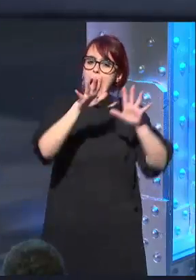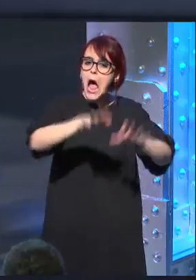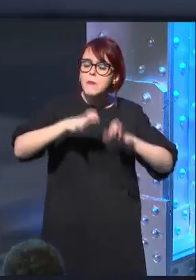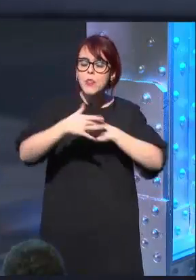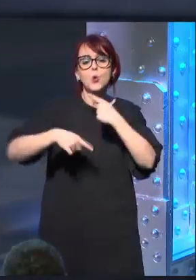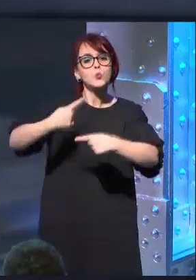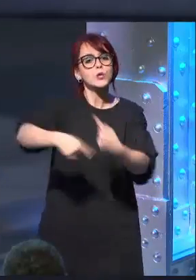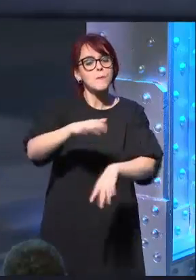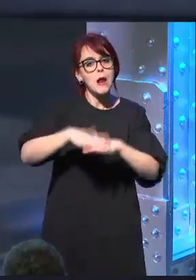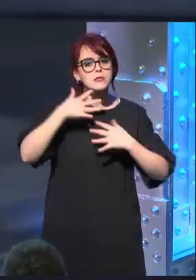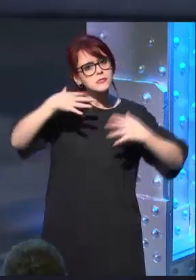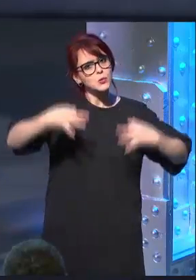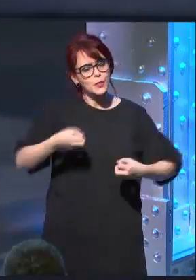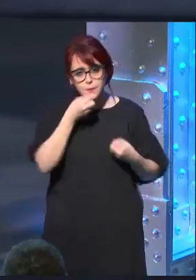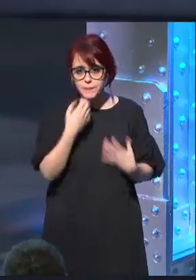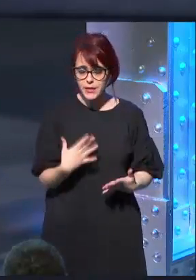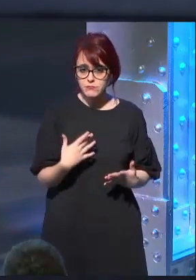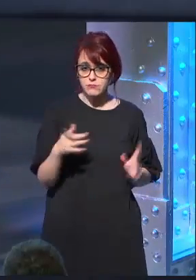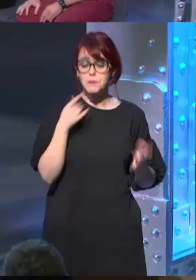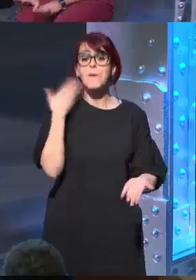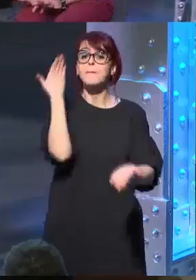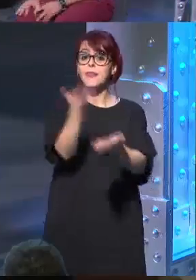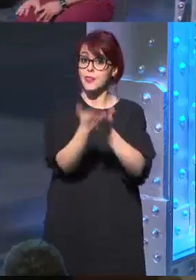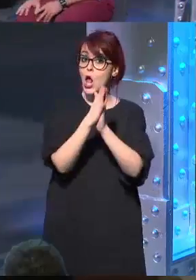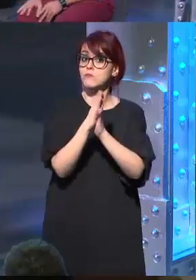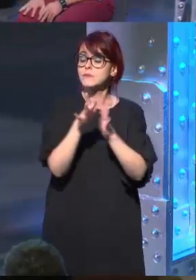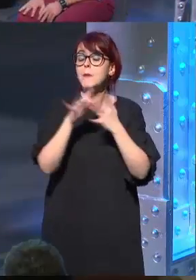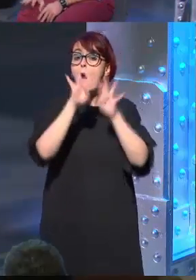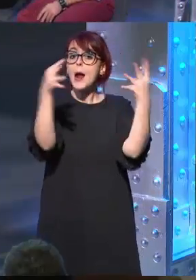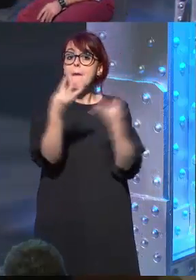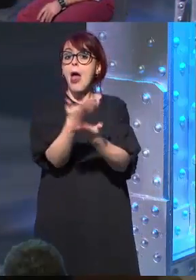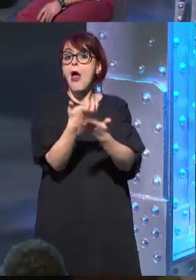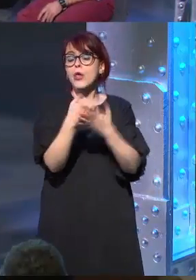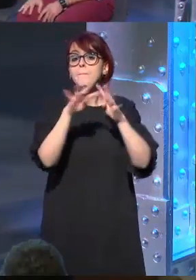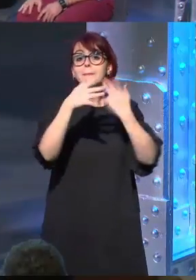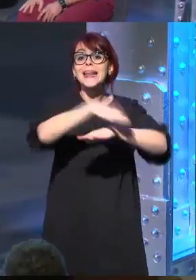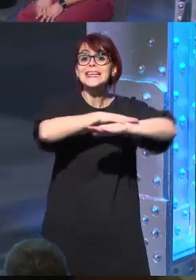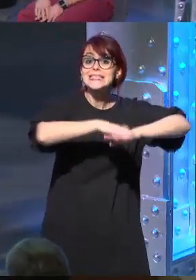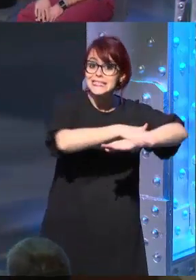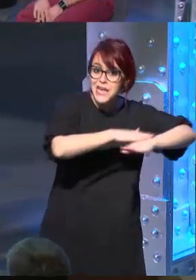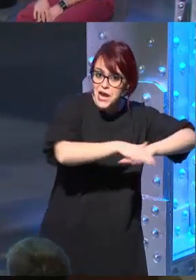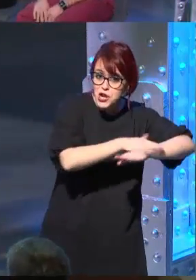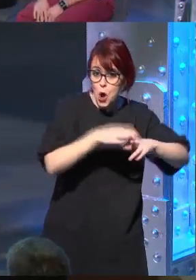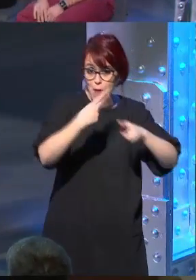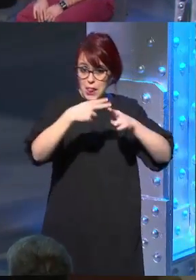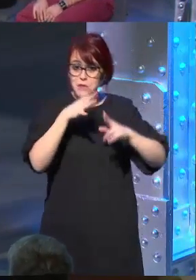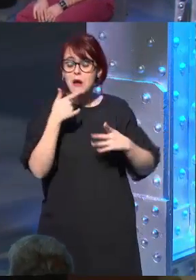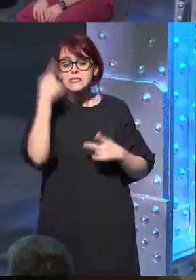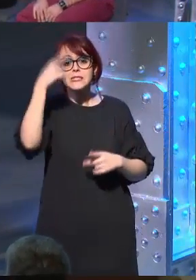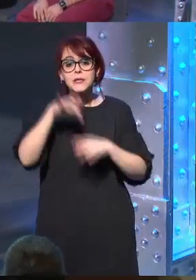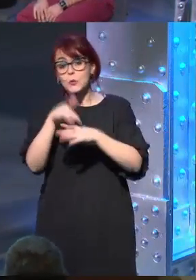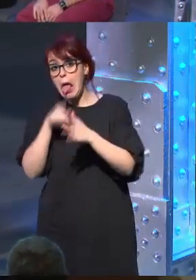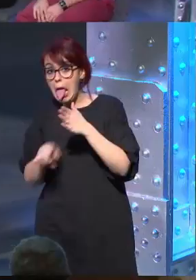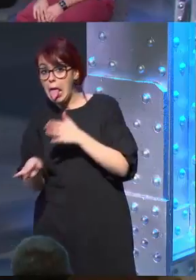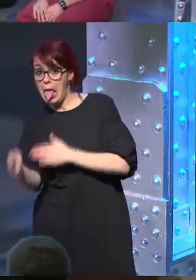much about knowing a lot, but more about carrying a certain routine in cybersecurity. But here it